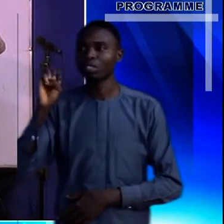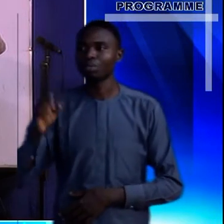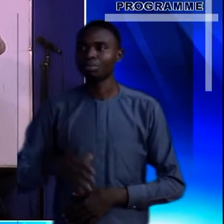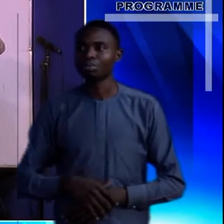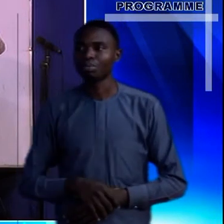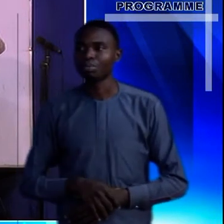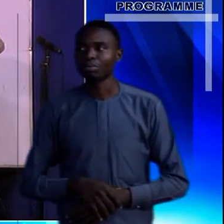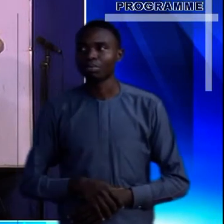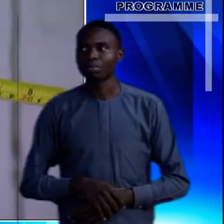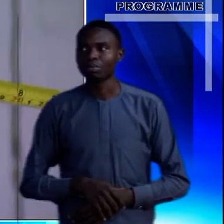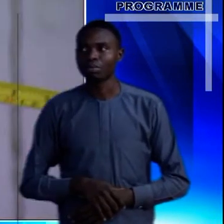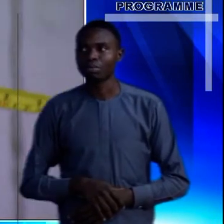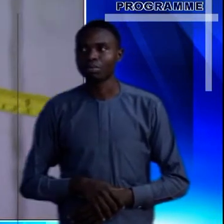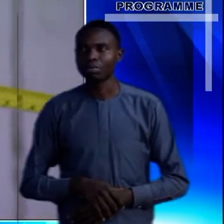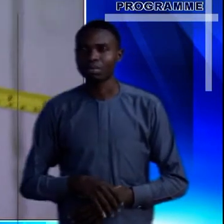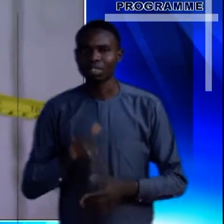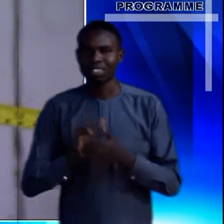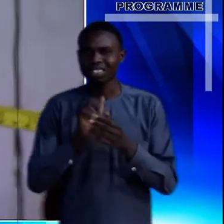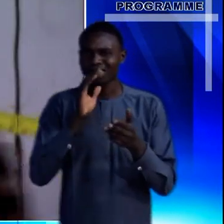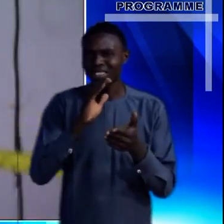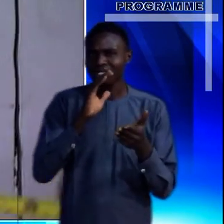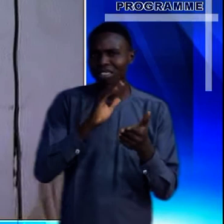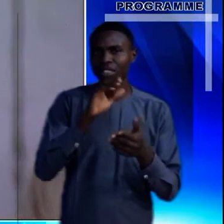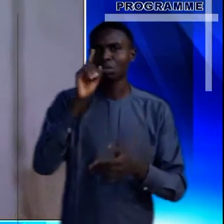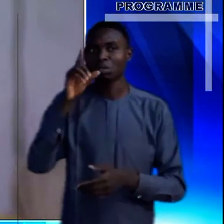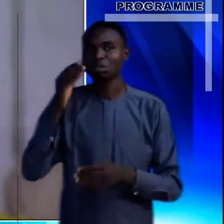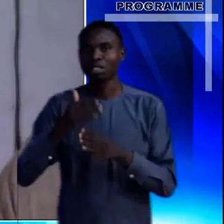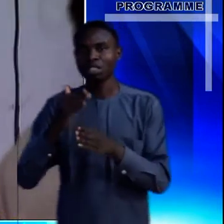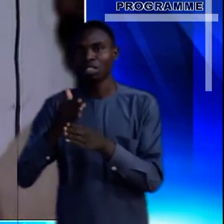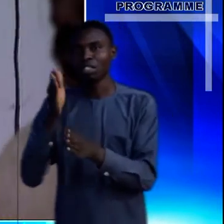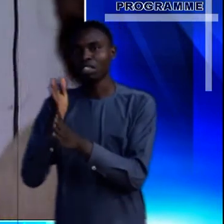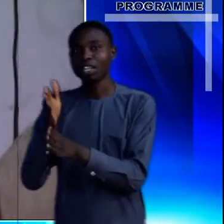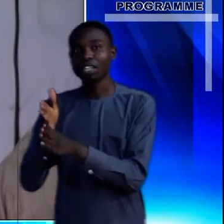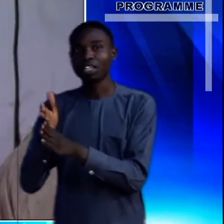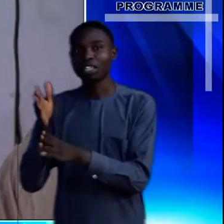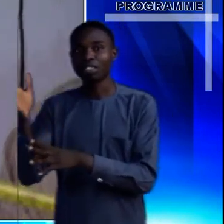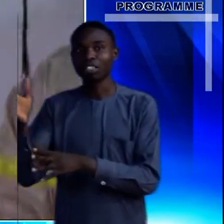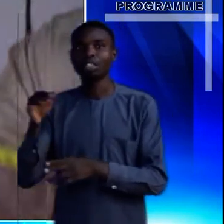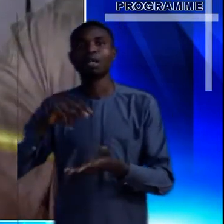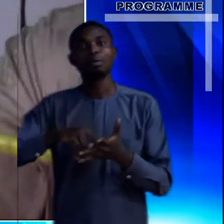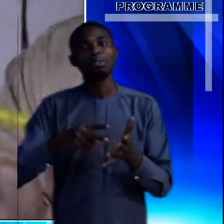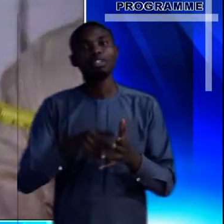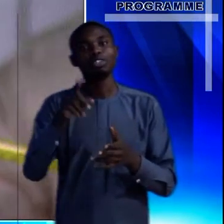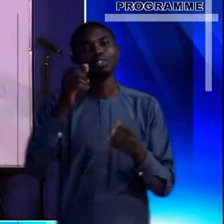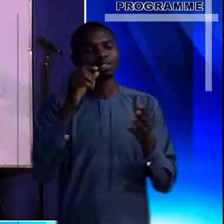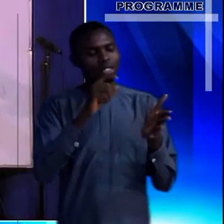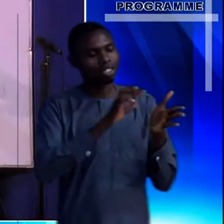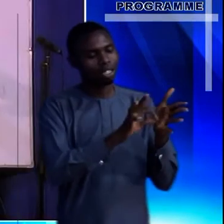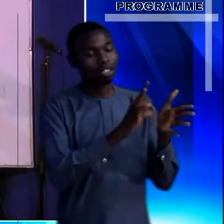tape. That small ones. So that from 1 to 2 we have 10